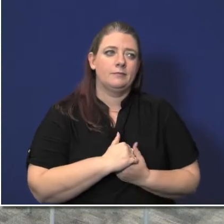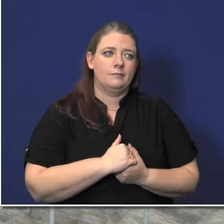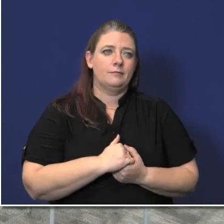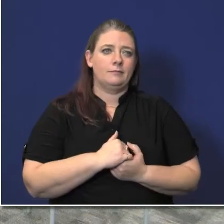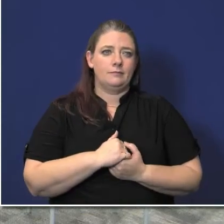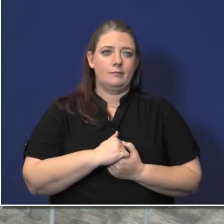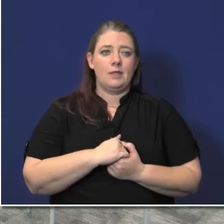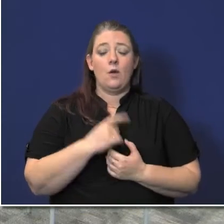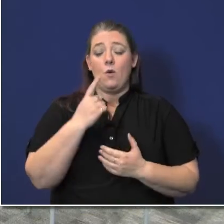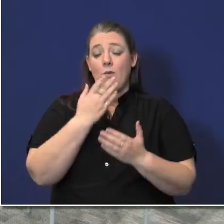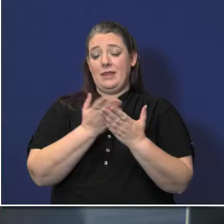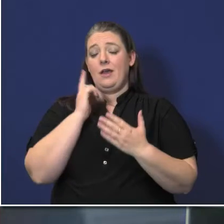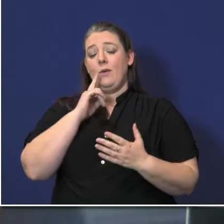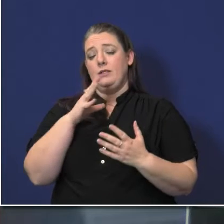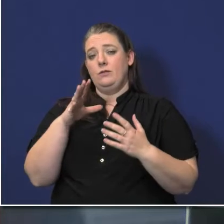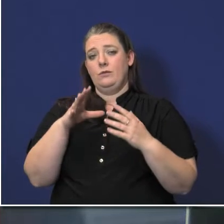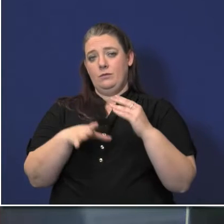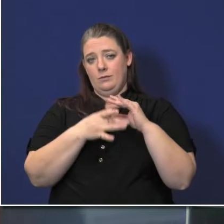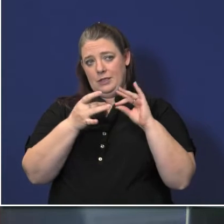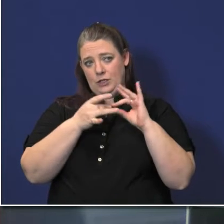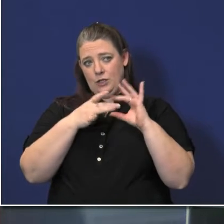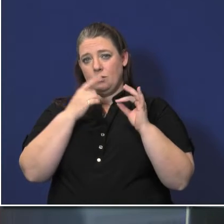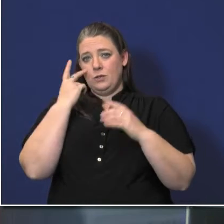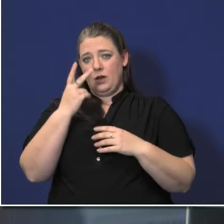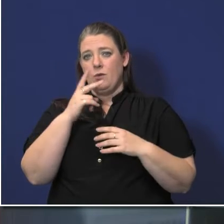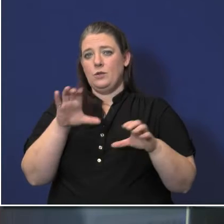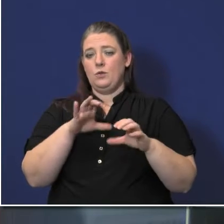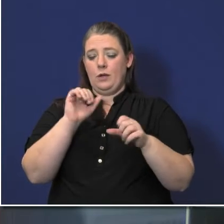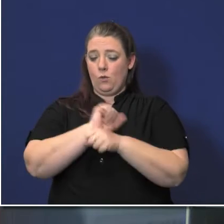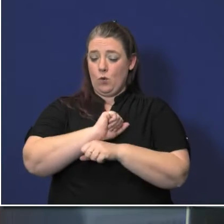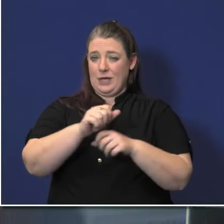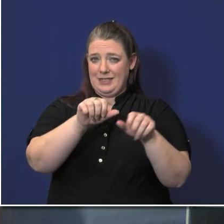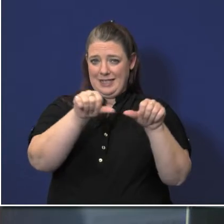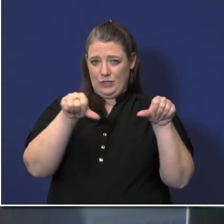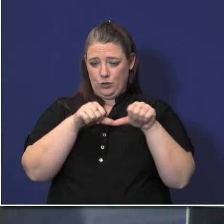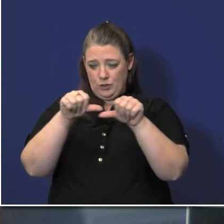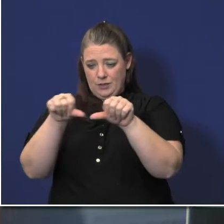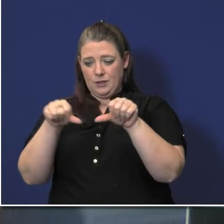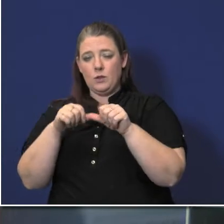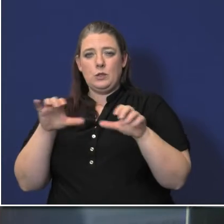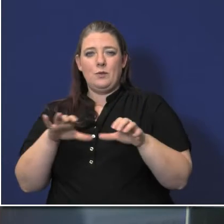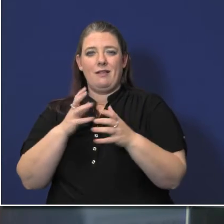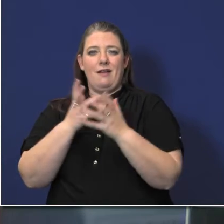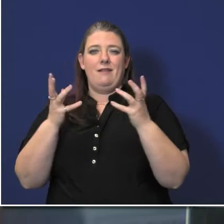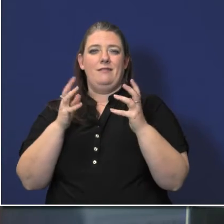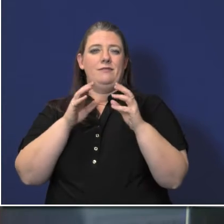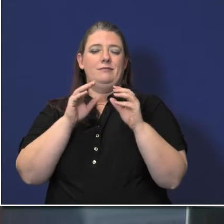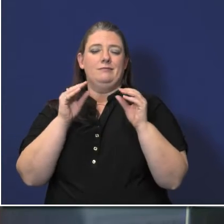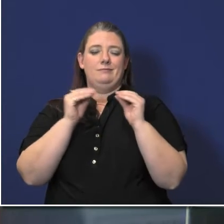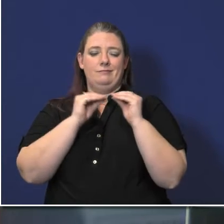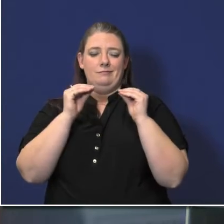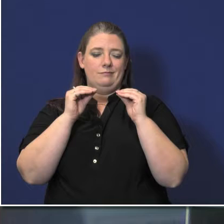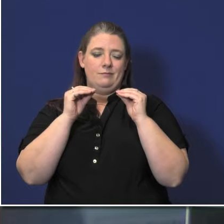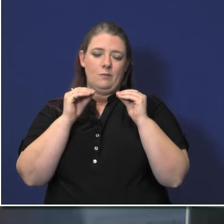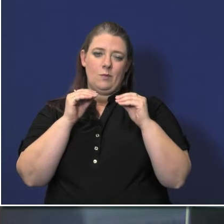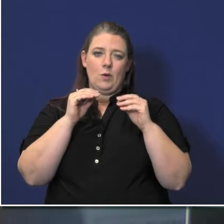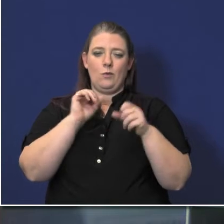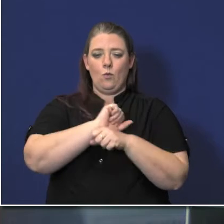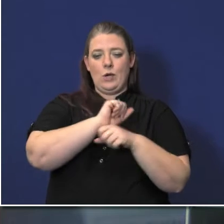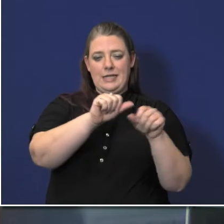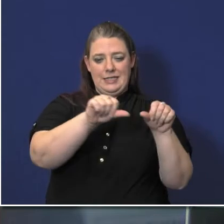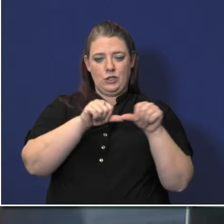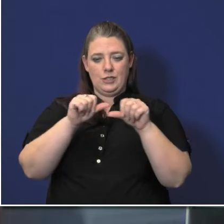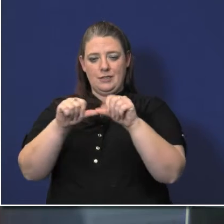And one thing I'd like to point out is you saw where we're doing workstations. We're doing a lot of different workstations and benching in the office areas. That's a much